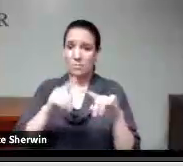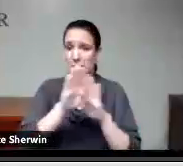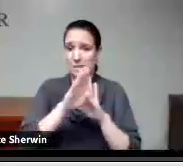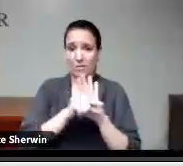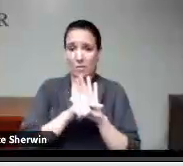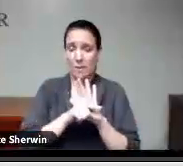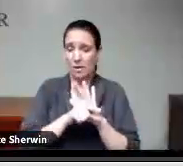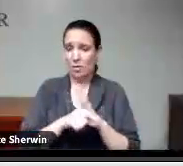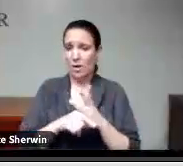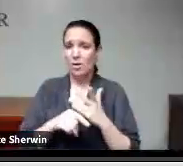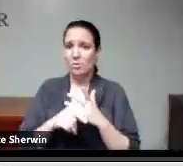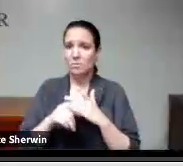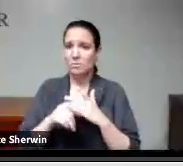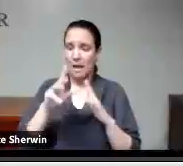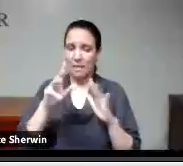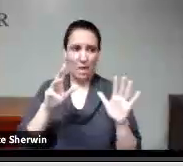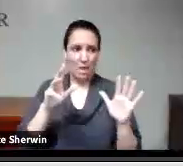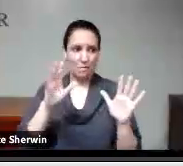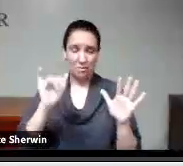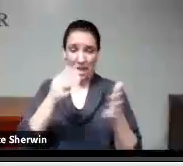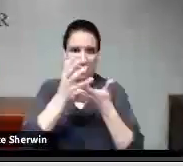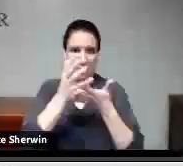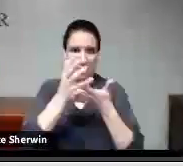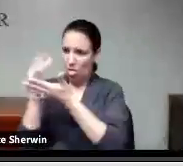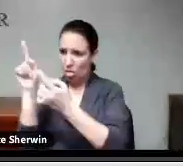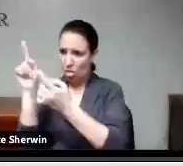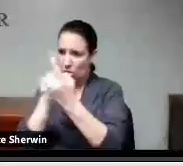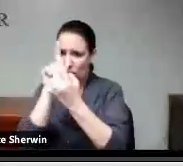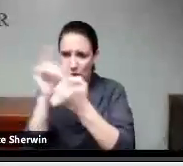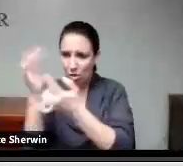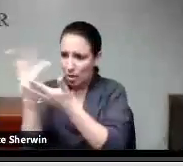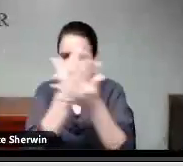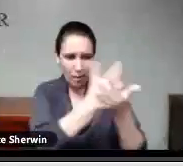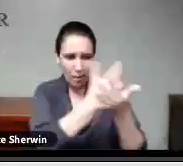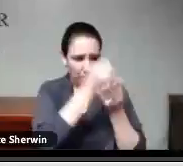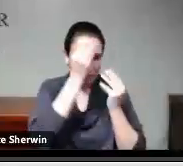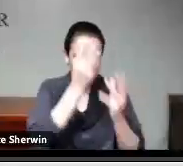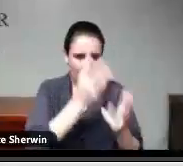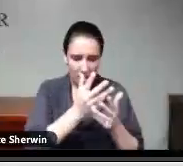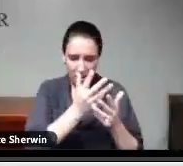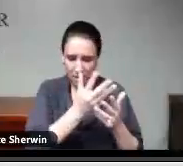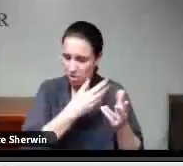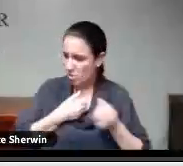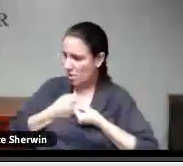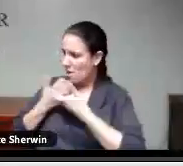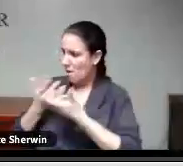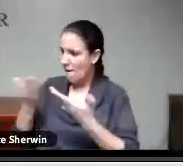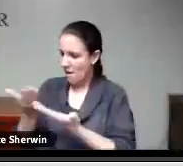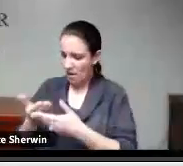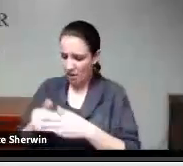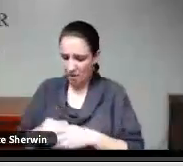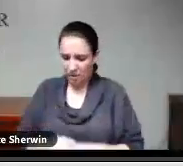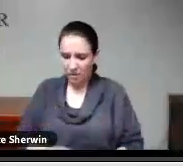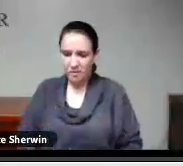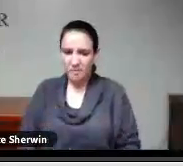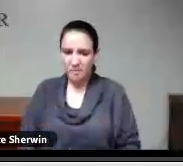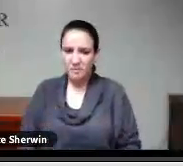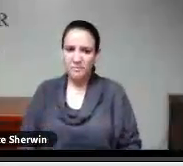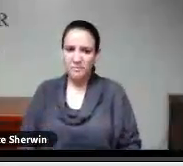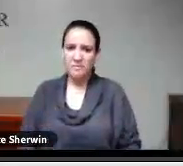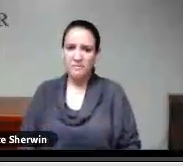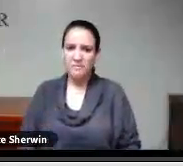then come back into the workplace and be able to think about how it is that the new perspective that you gained, the ahas, the insight,